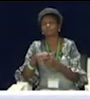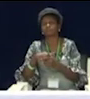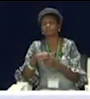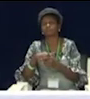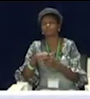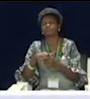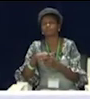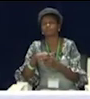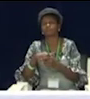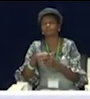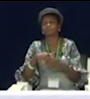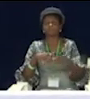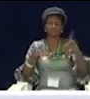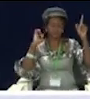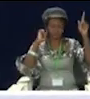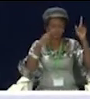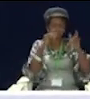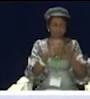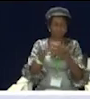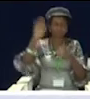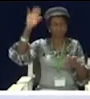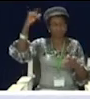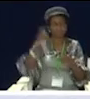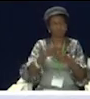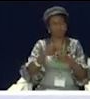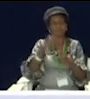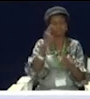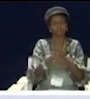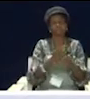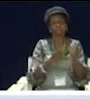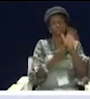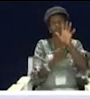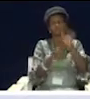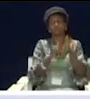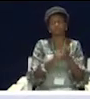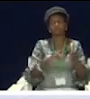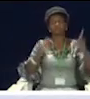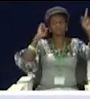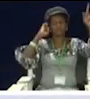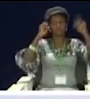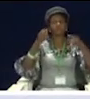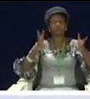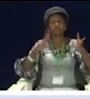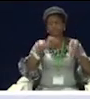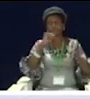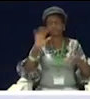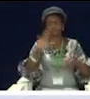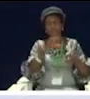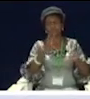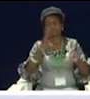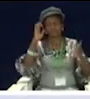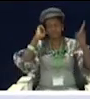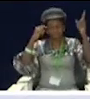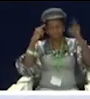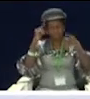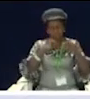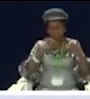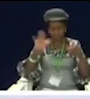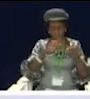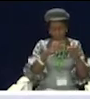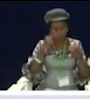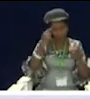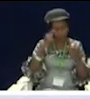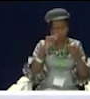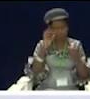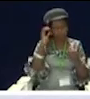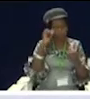He says in his word, just to show you that his ways are not your ways, his thoughts are not your thoughts. He said,